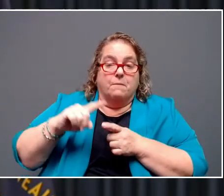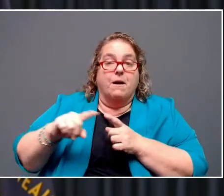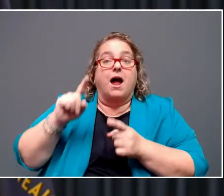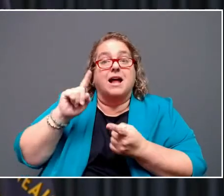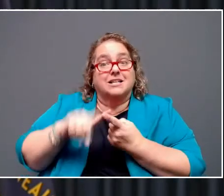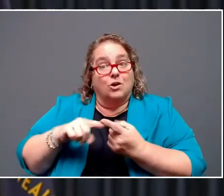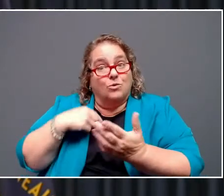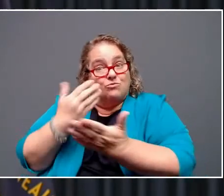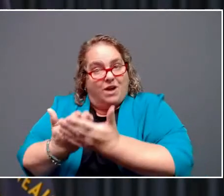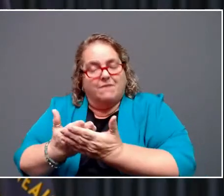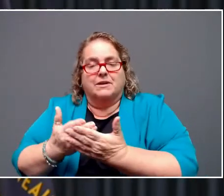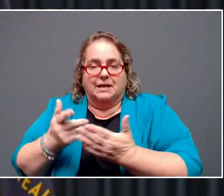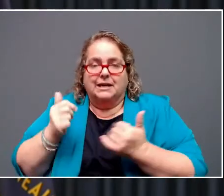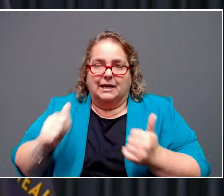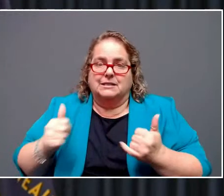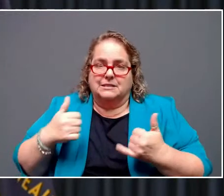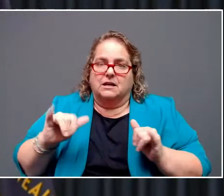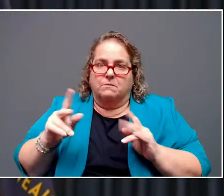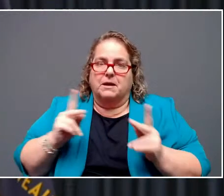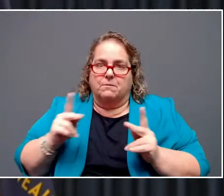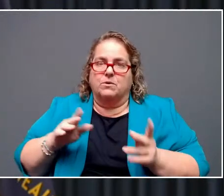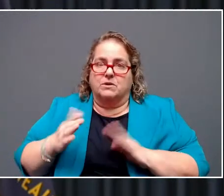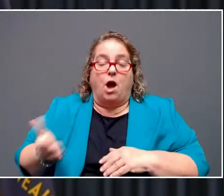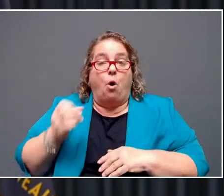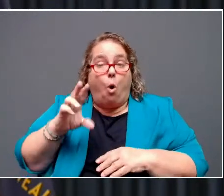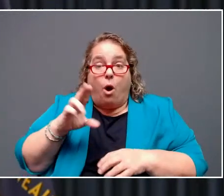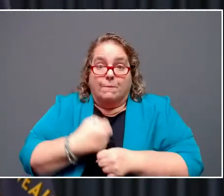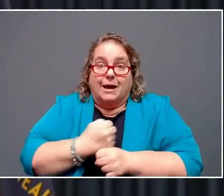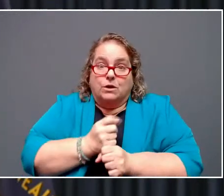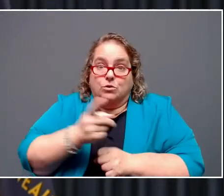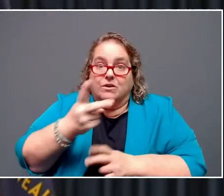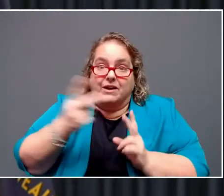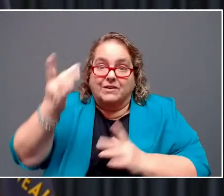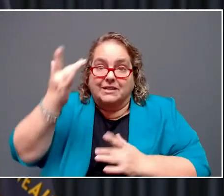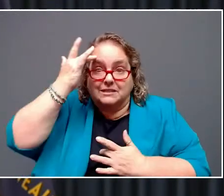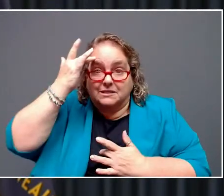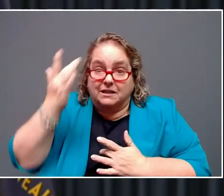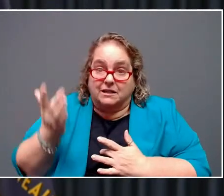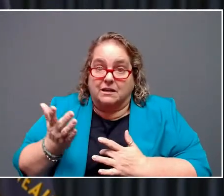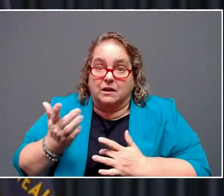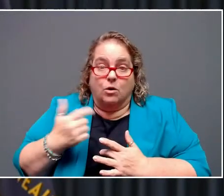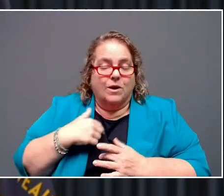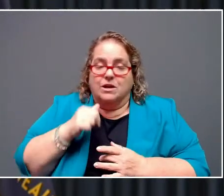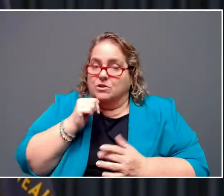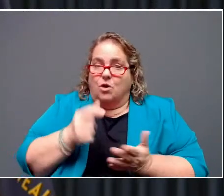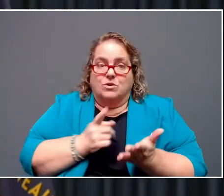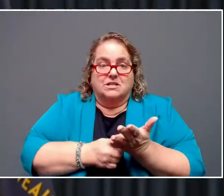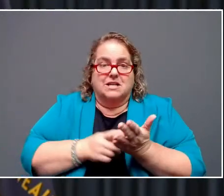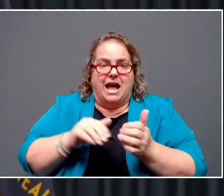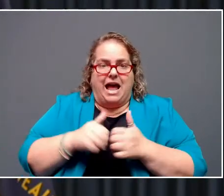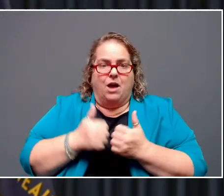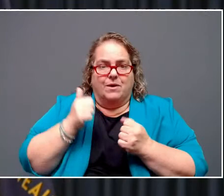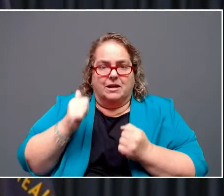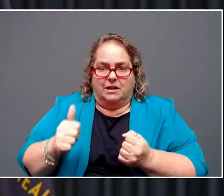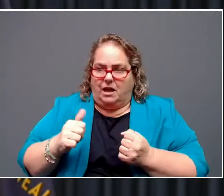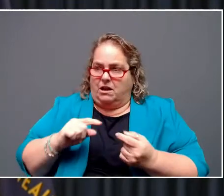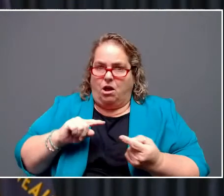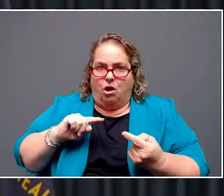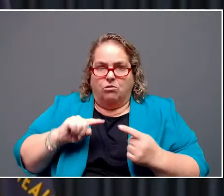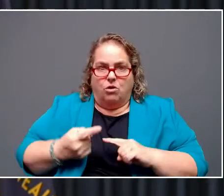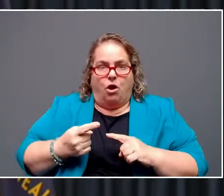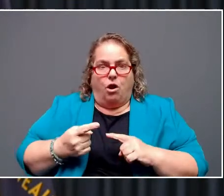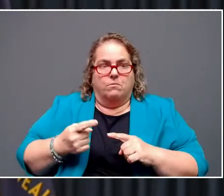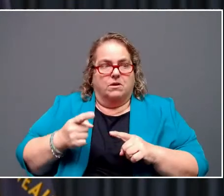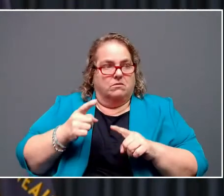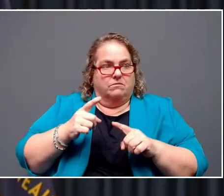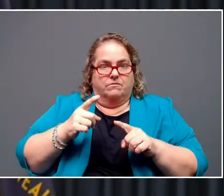lives, or it can make you pretty sick. We don't talk a lot about how much it can harm productivity. That's pretty important too, and making